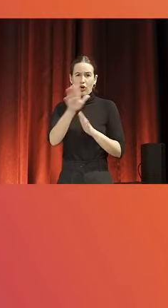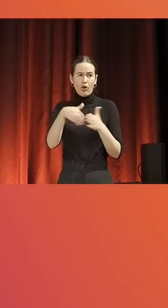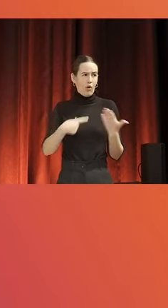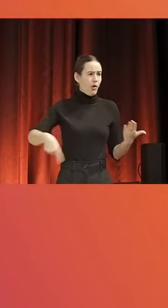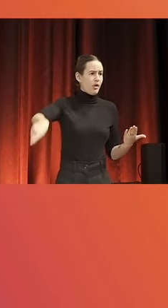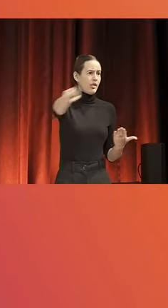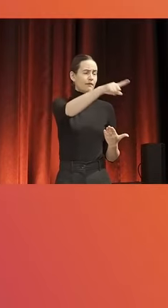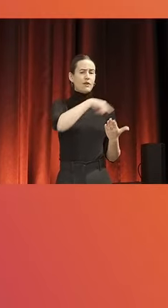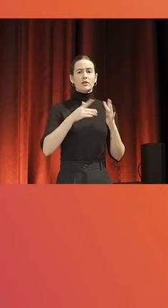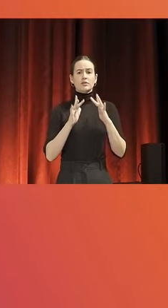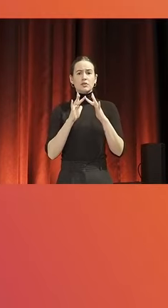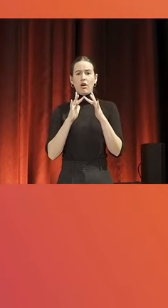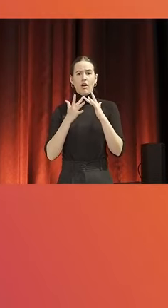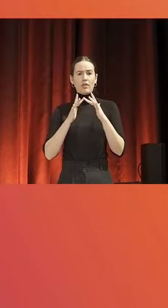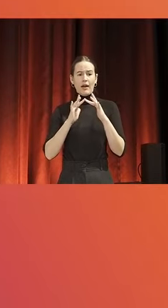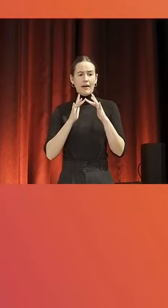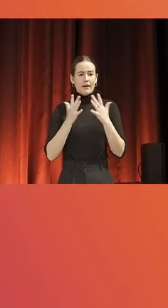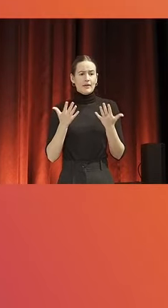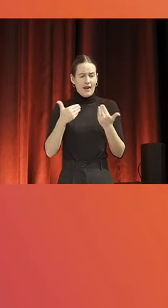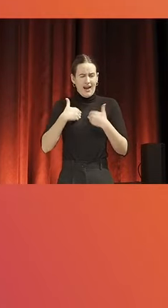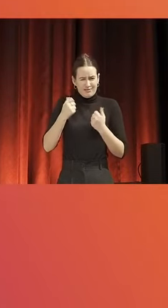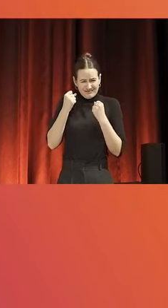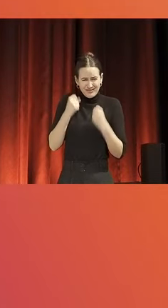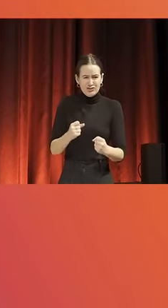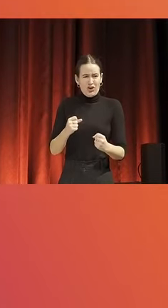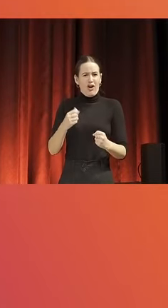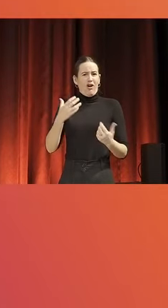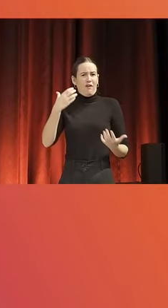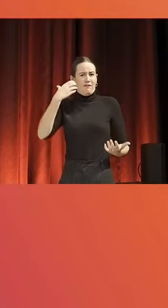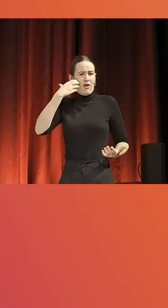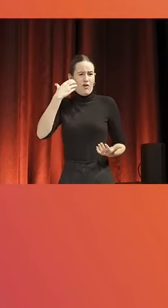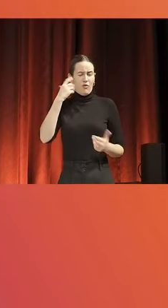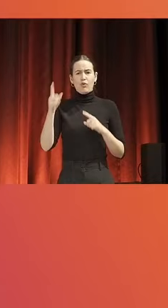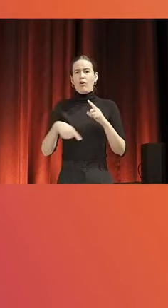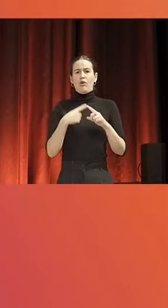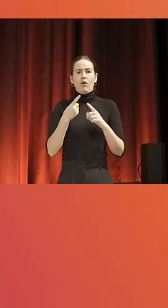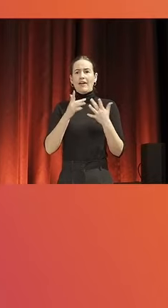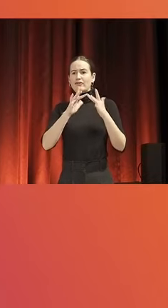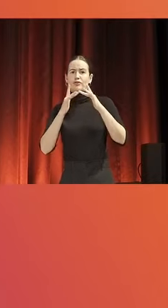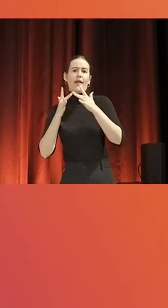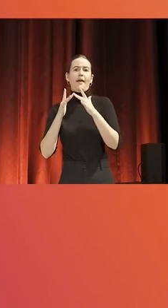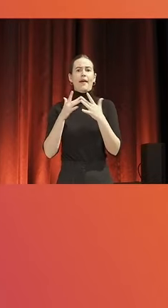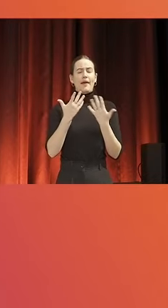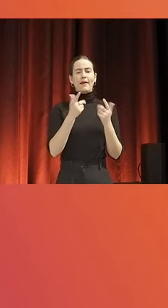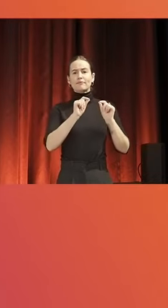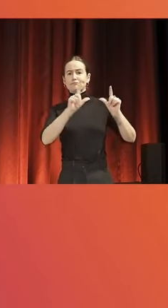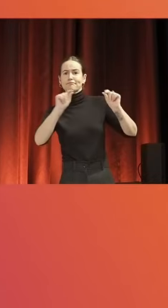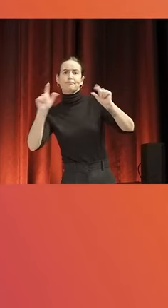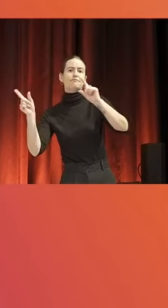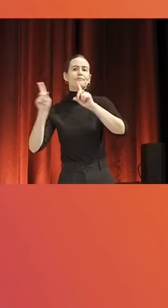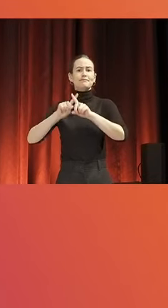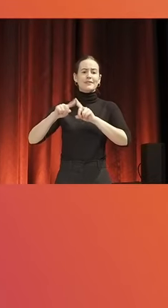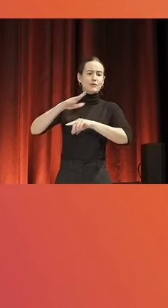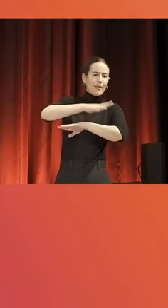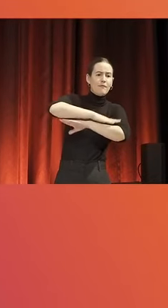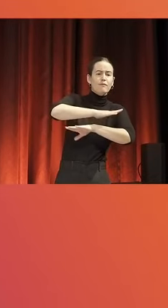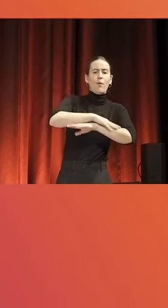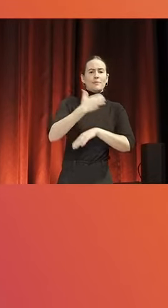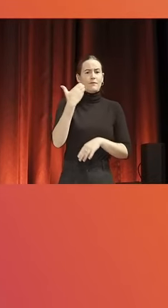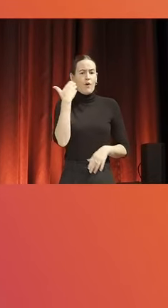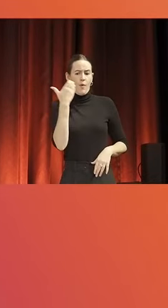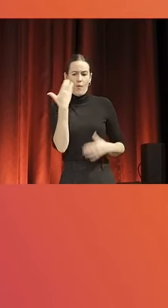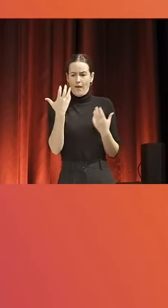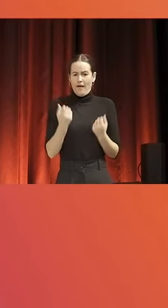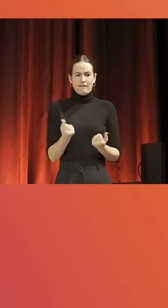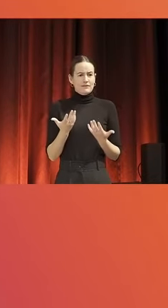Everybody's online on a powerful phone. So what is it that we can create that addresses all these challenges and